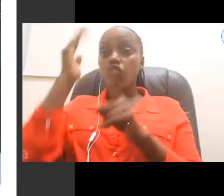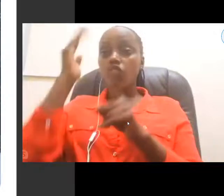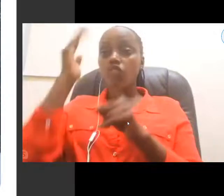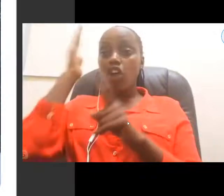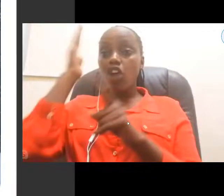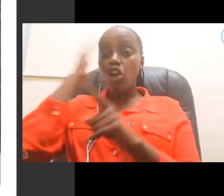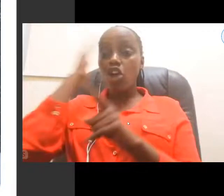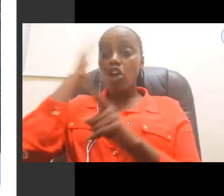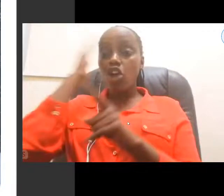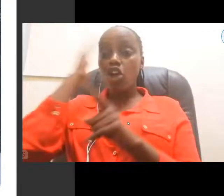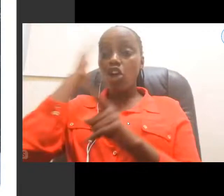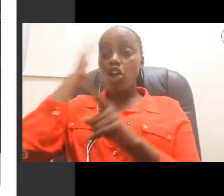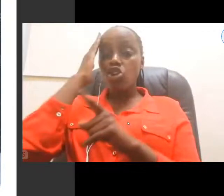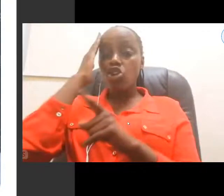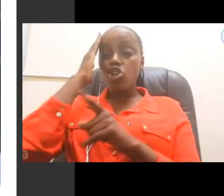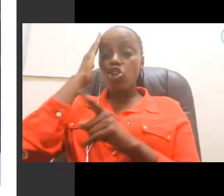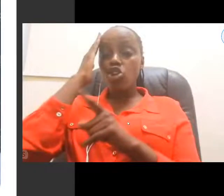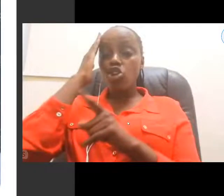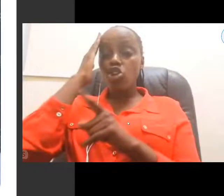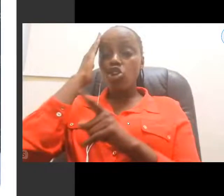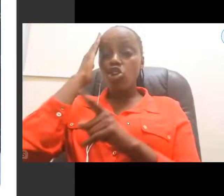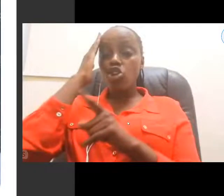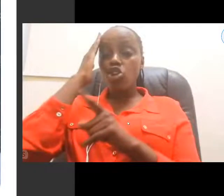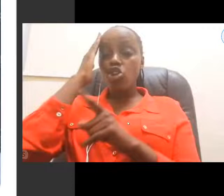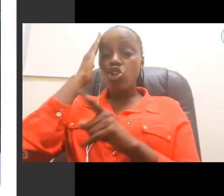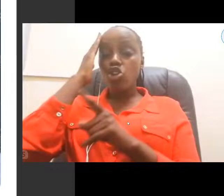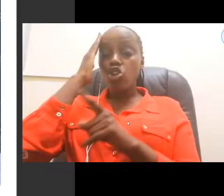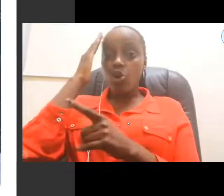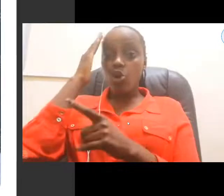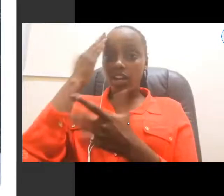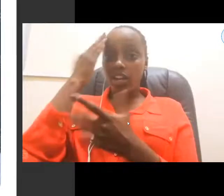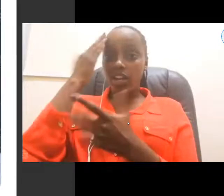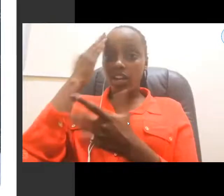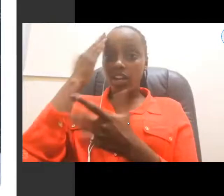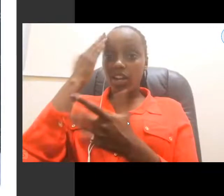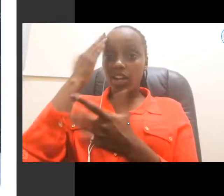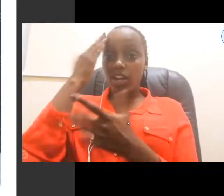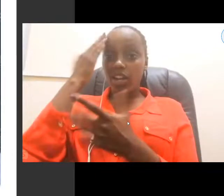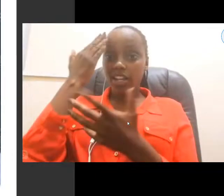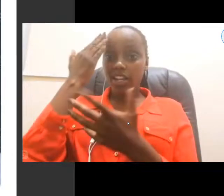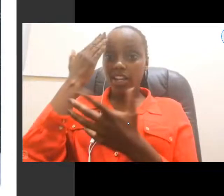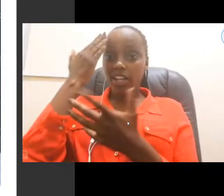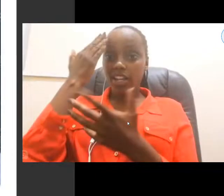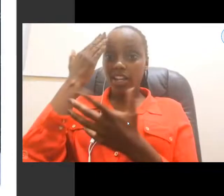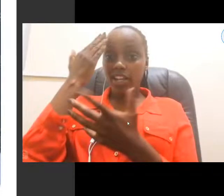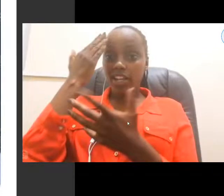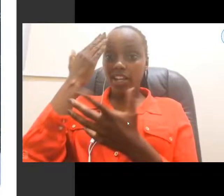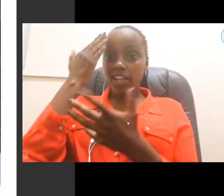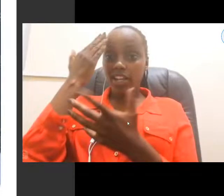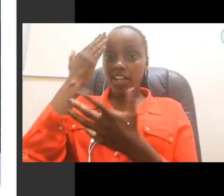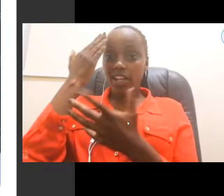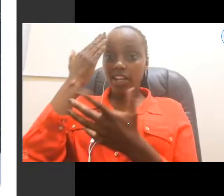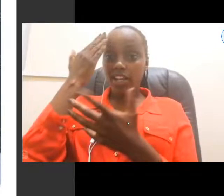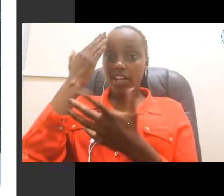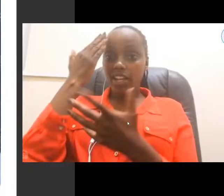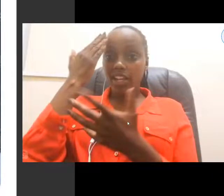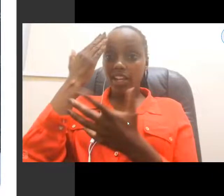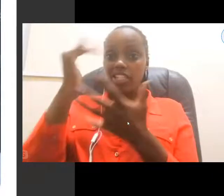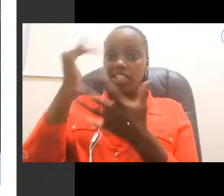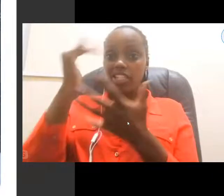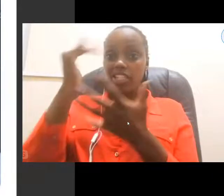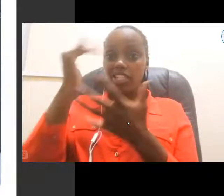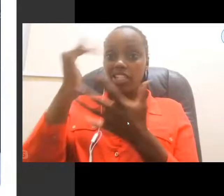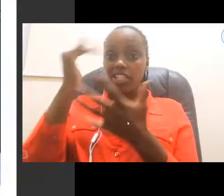What the kind of change that we want to drive? And where do you want to see the status or the well-being of children,